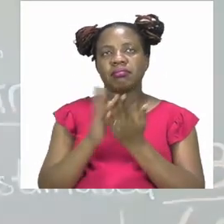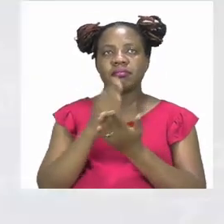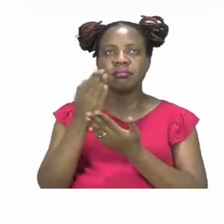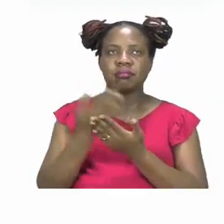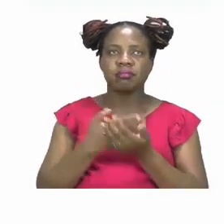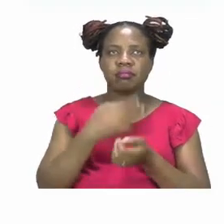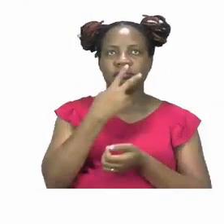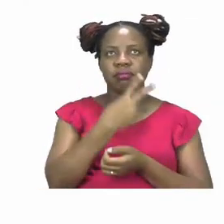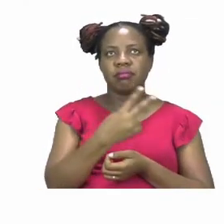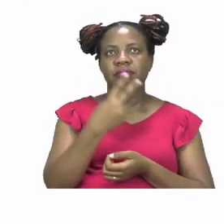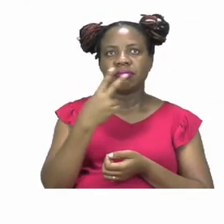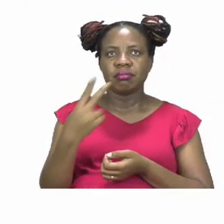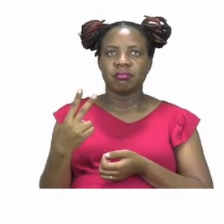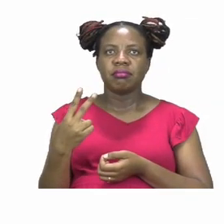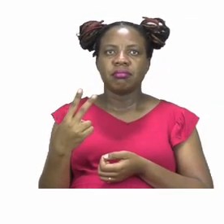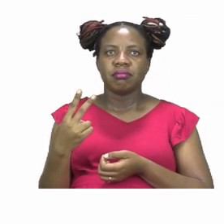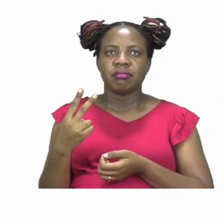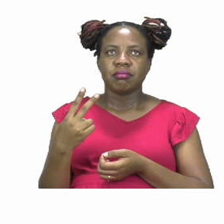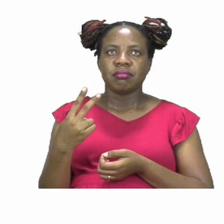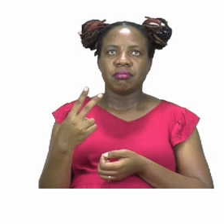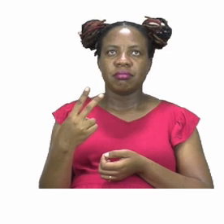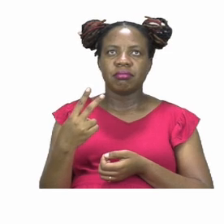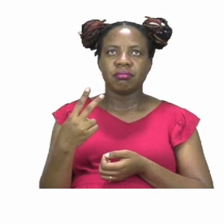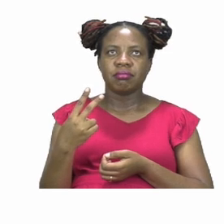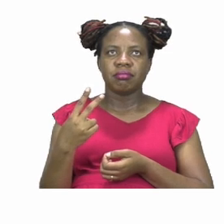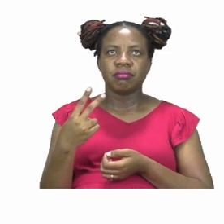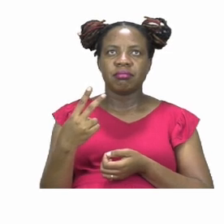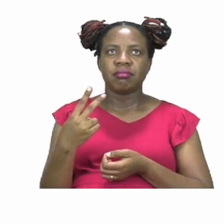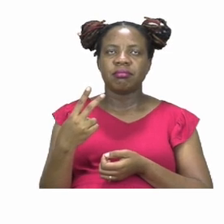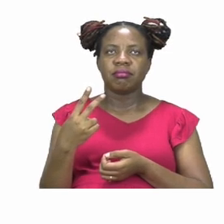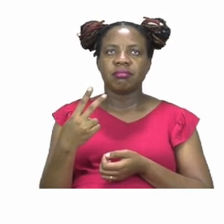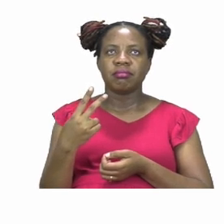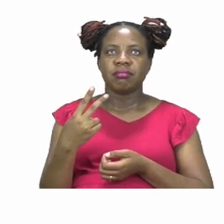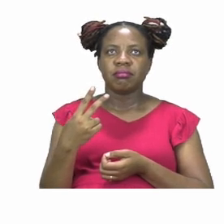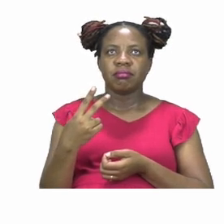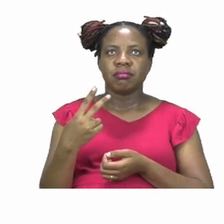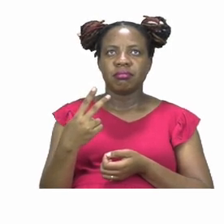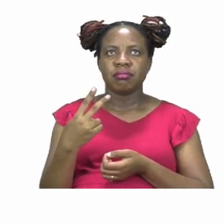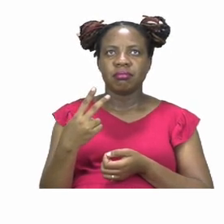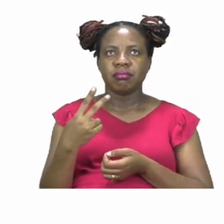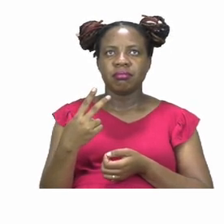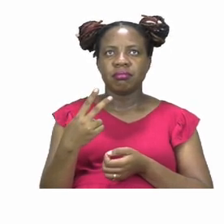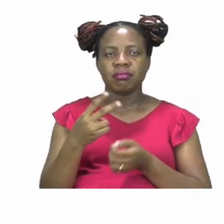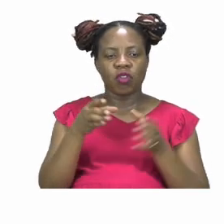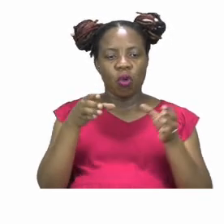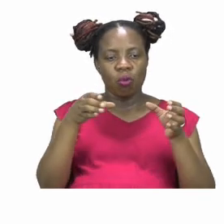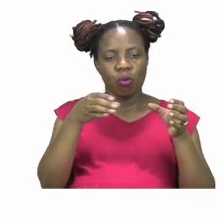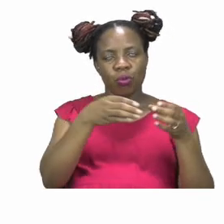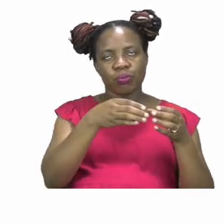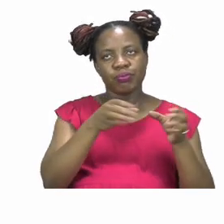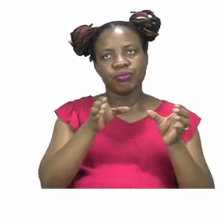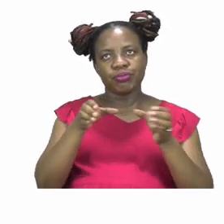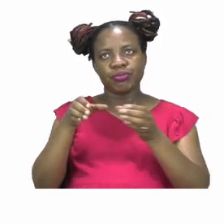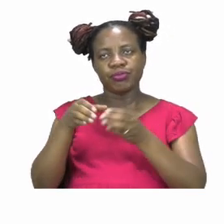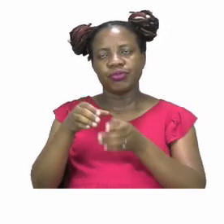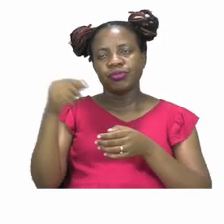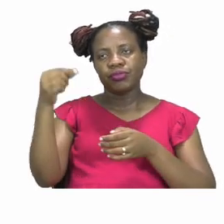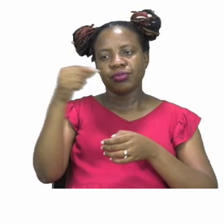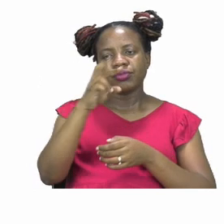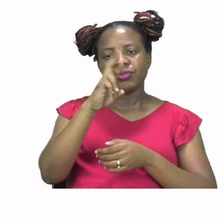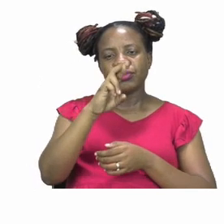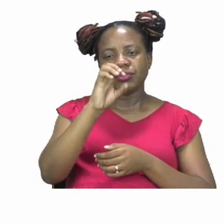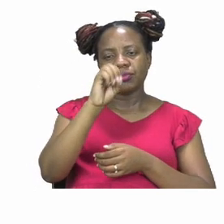page 22. Now here we are doing grouping. Now there you will